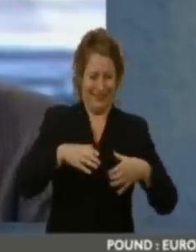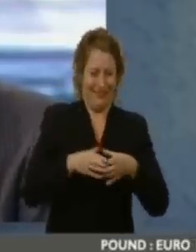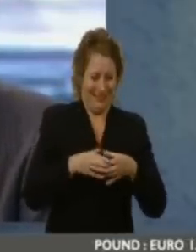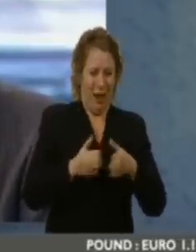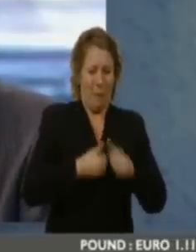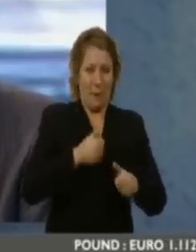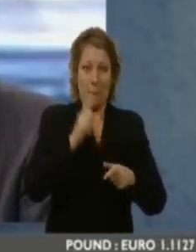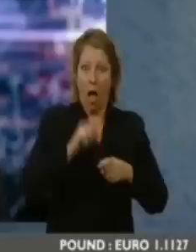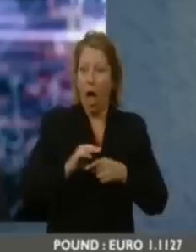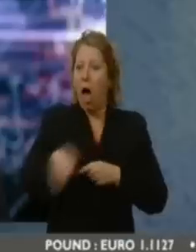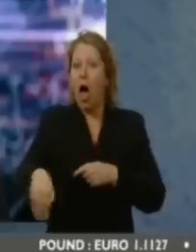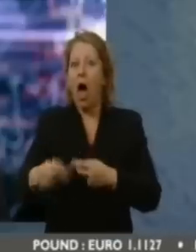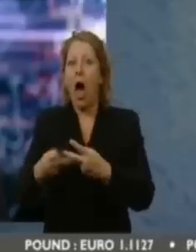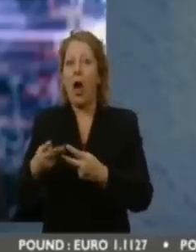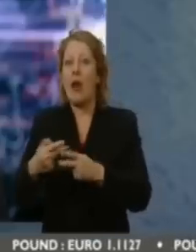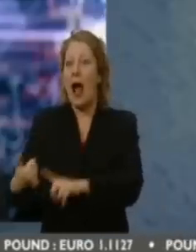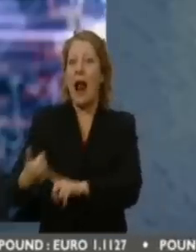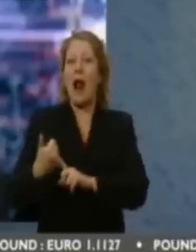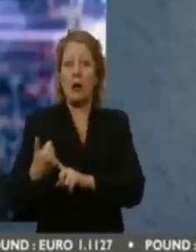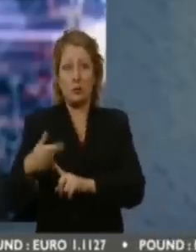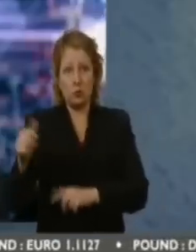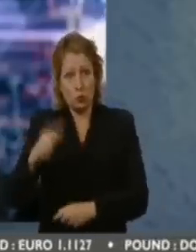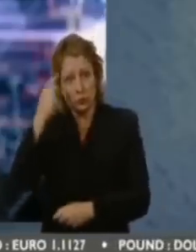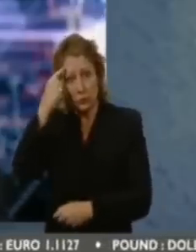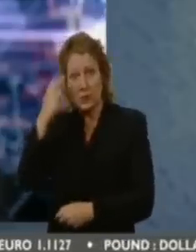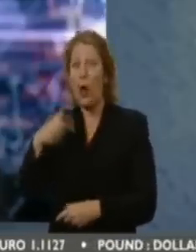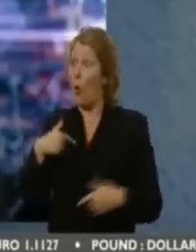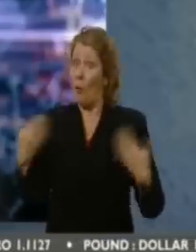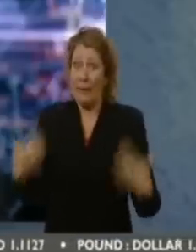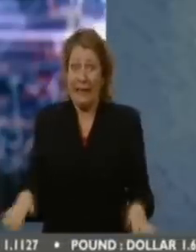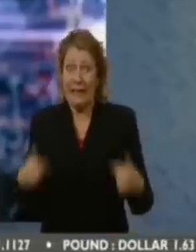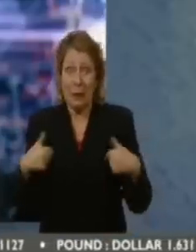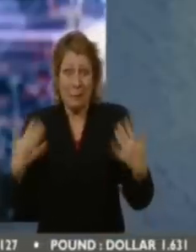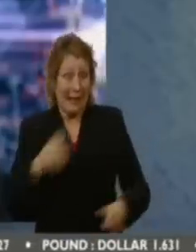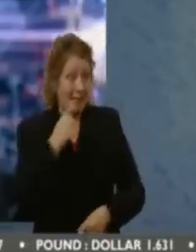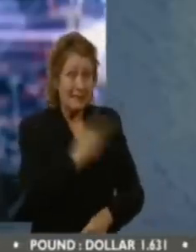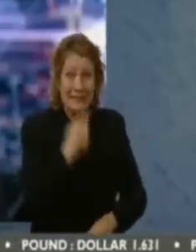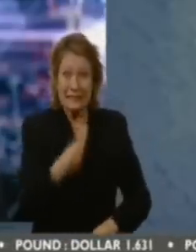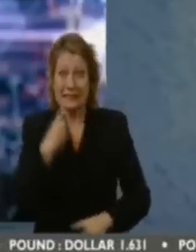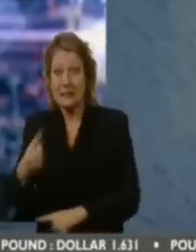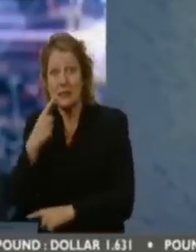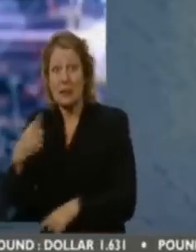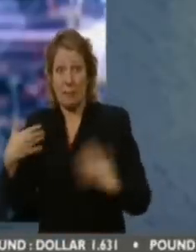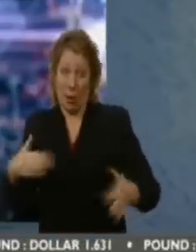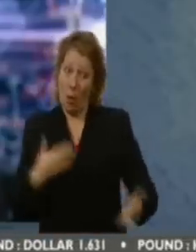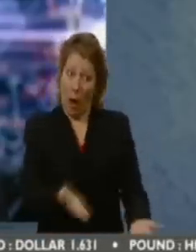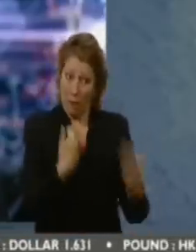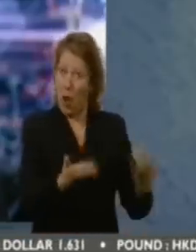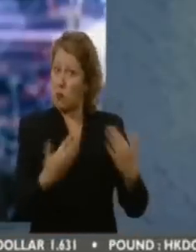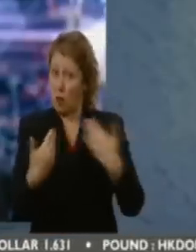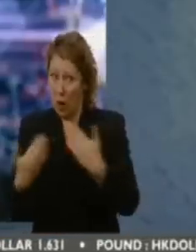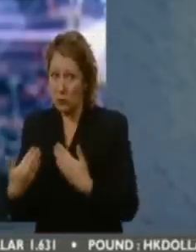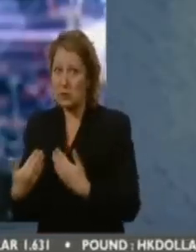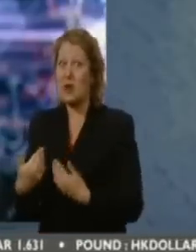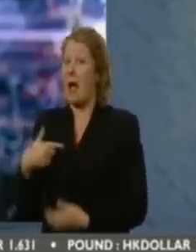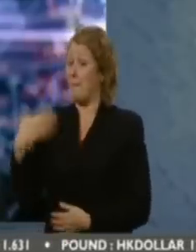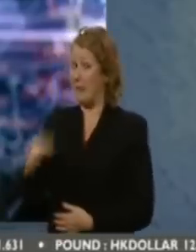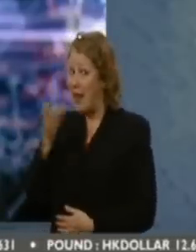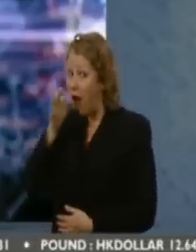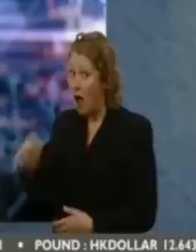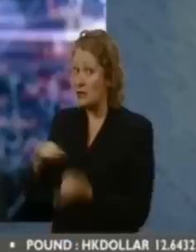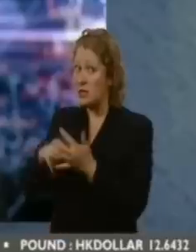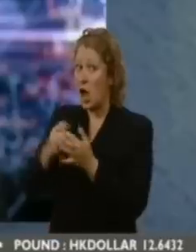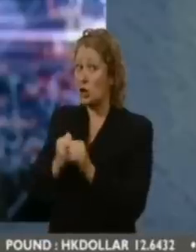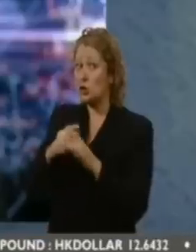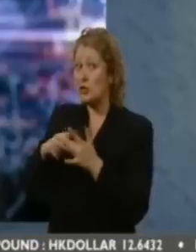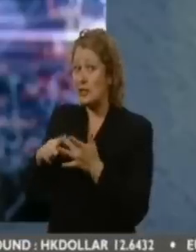by other legal firms. We did. We did. We pulled them all out. And I asked Sergei to come out as well. You asked him to come out? I asked him to come out. And his response